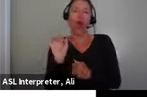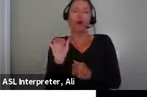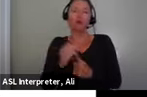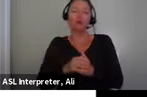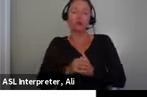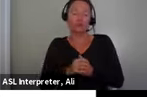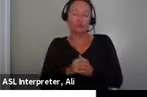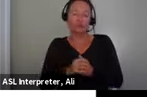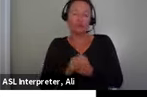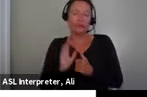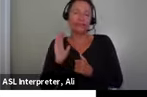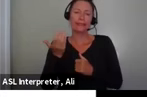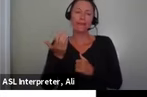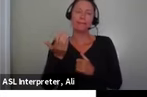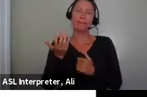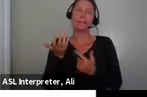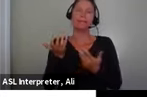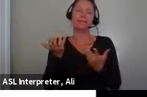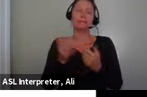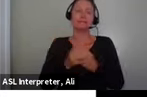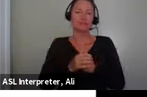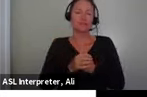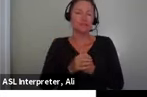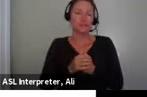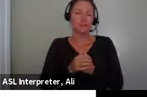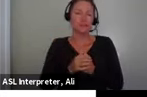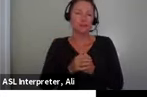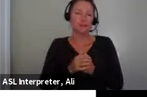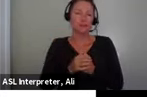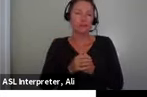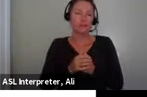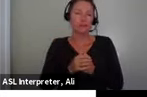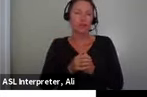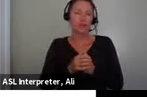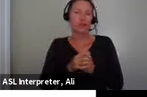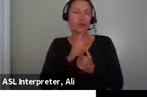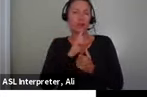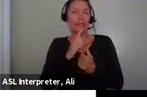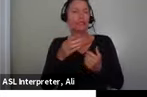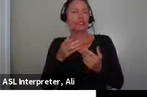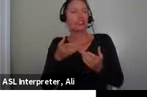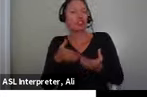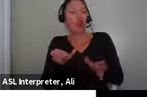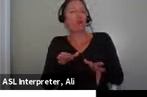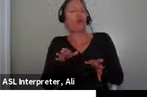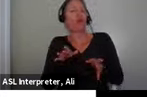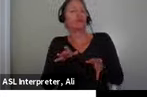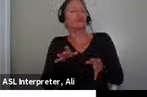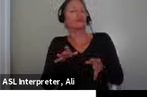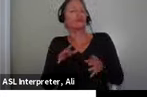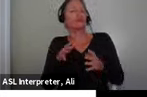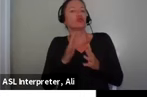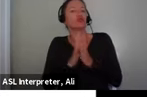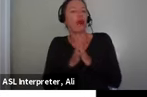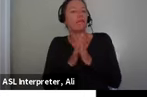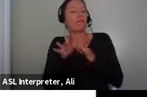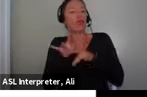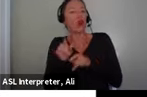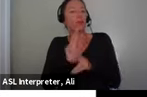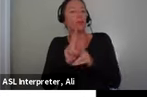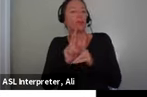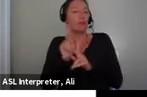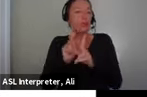like it just generally the flow of traffic and the numbers of people who